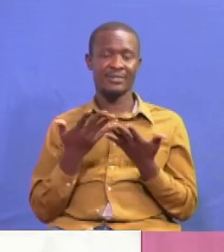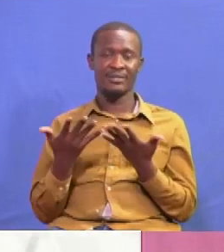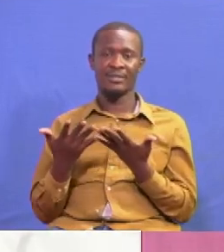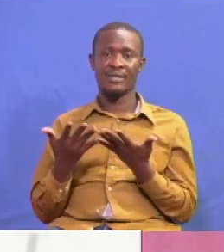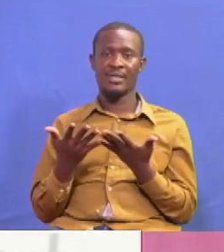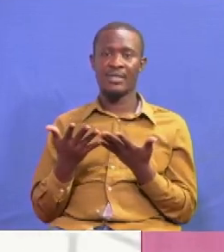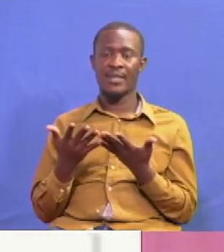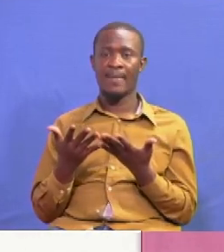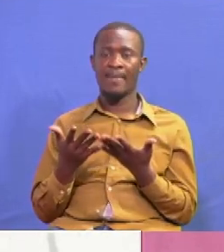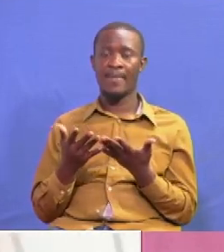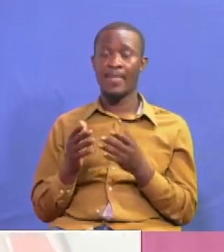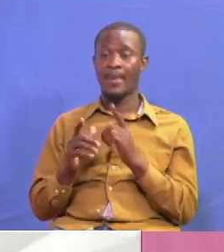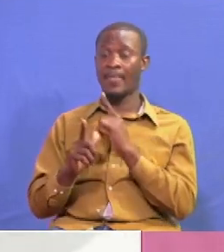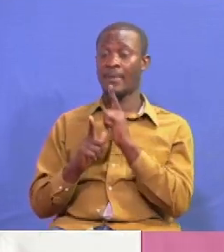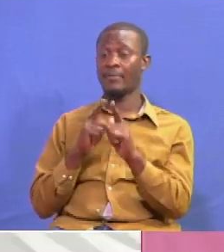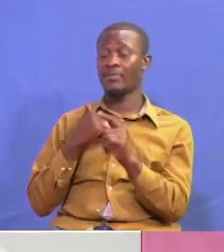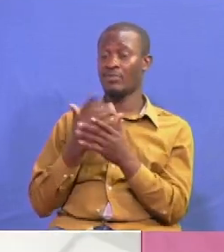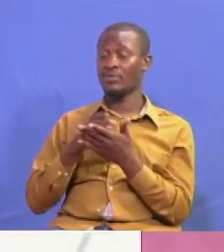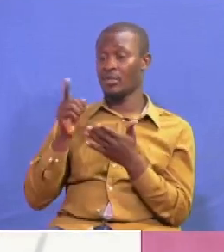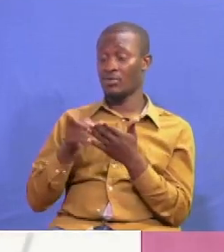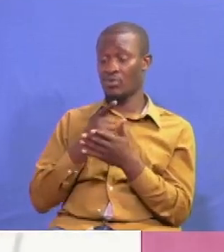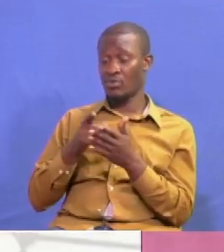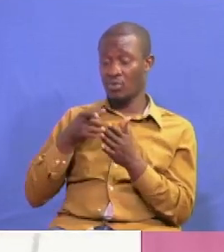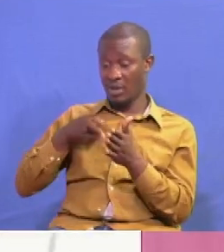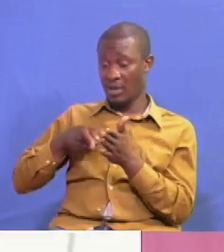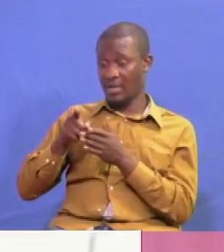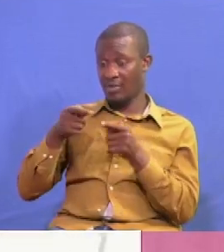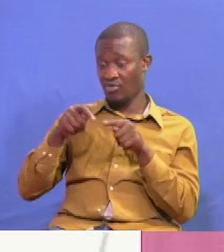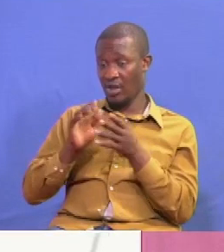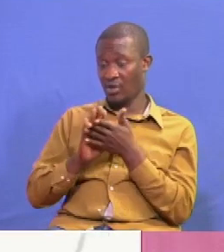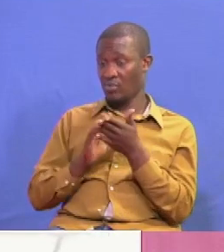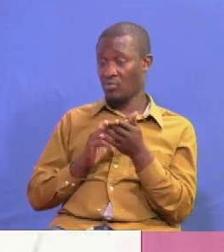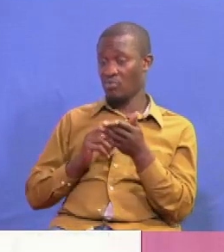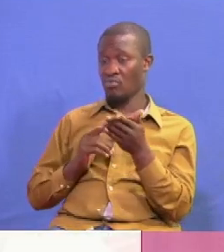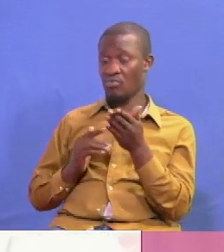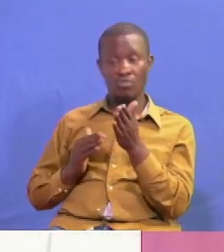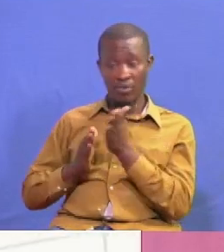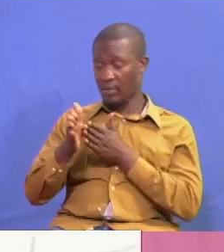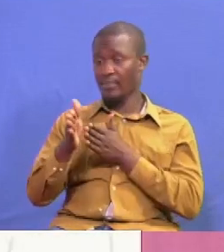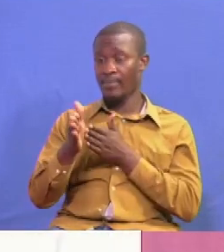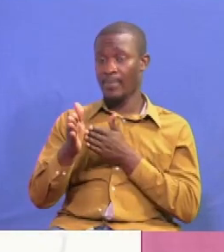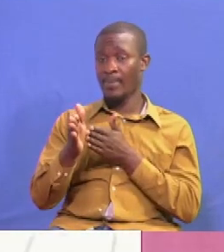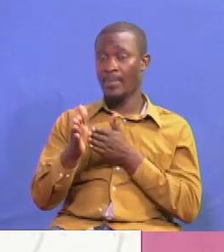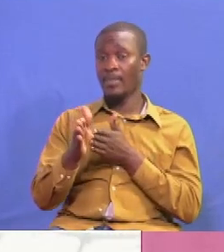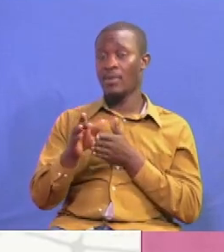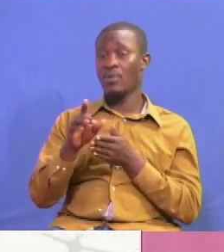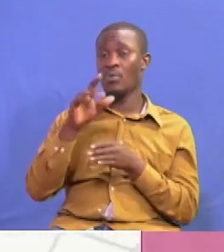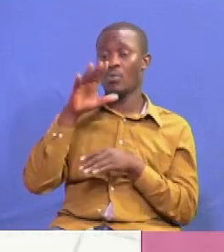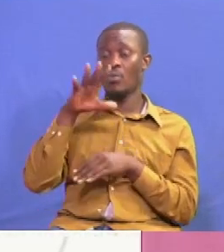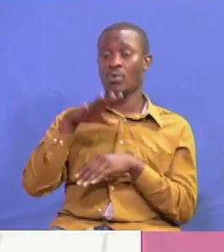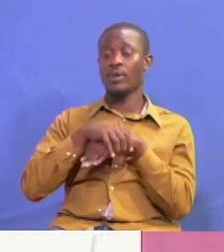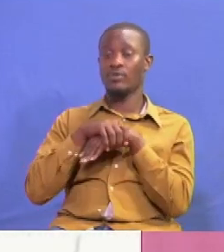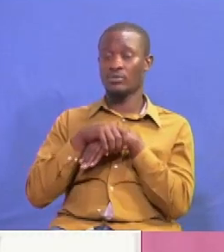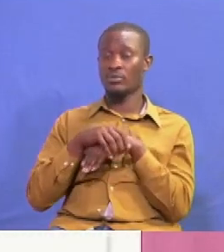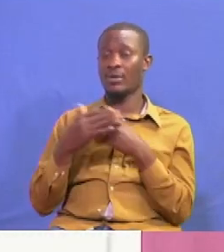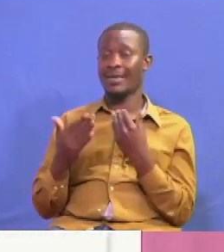It is still the bus was on the long lane trying to overtake. Therefore, we got to take extra